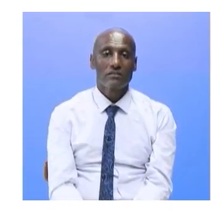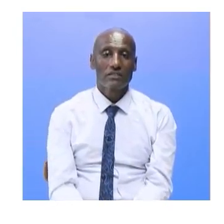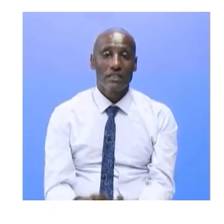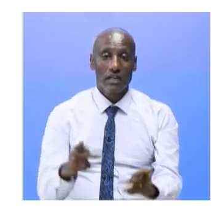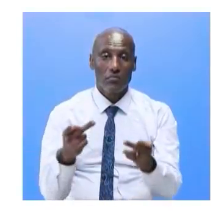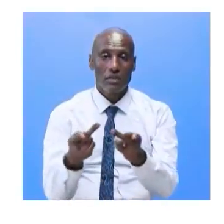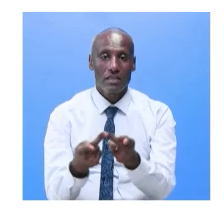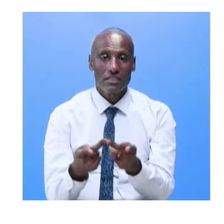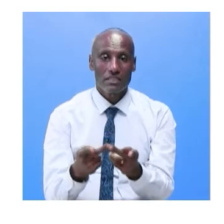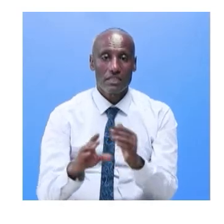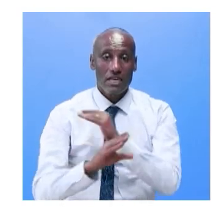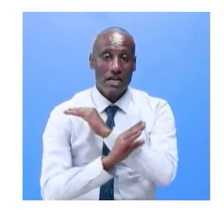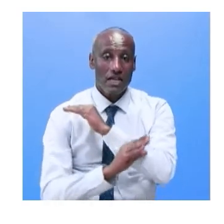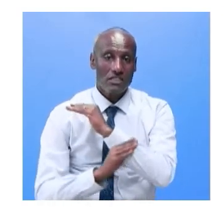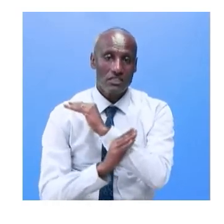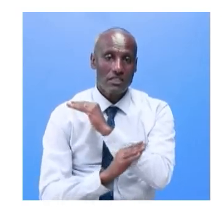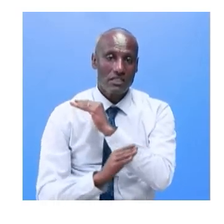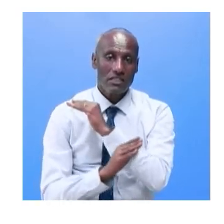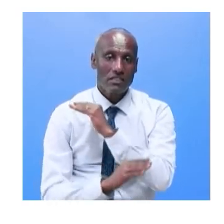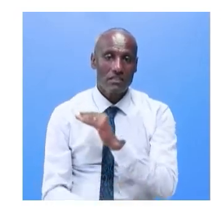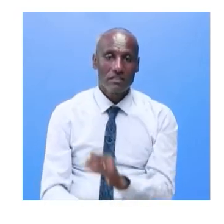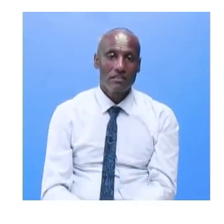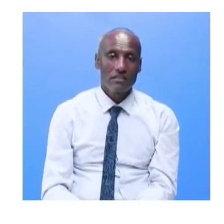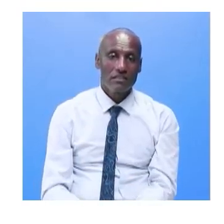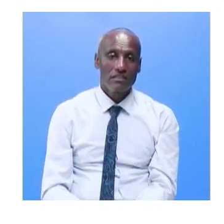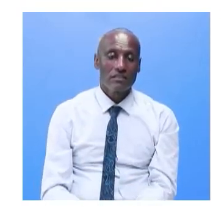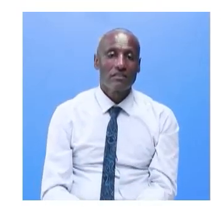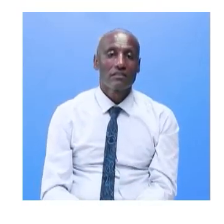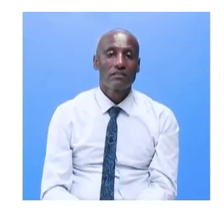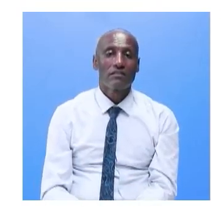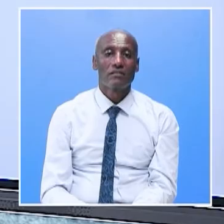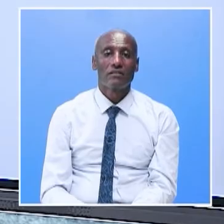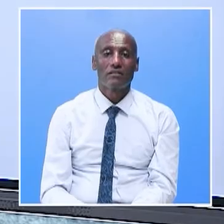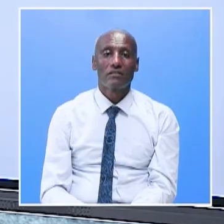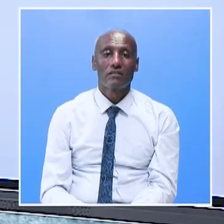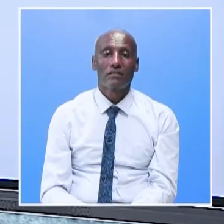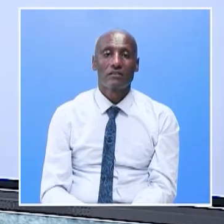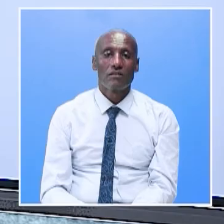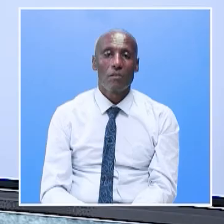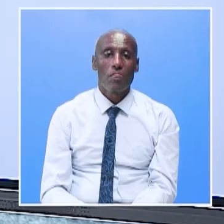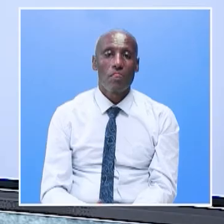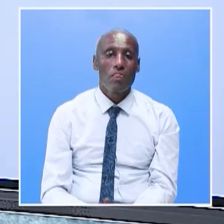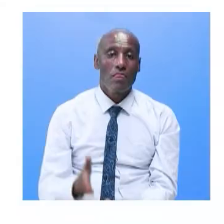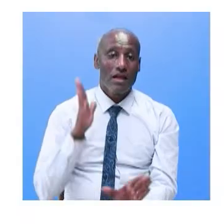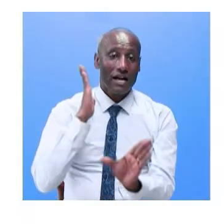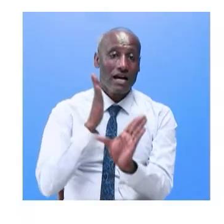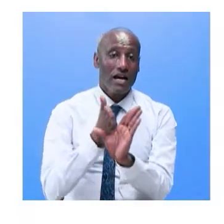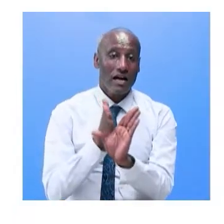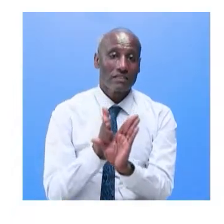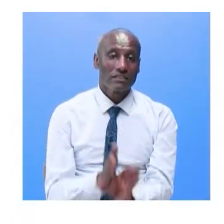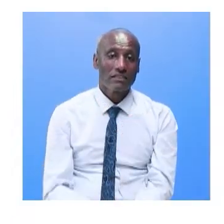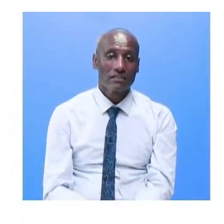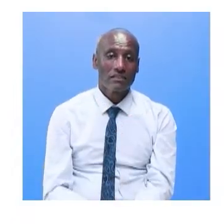place, like country, your city, and some like. And at, don't forget this,